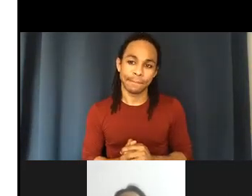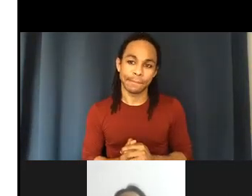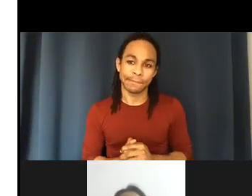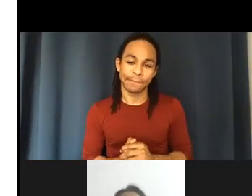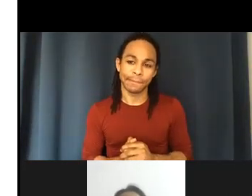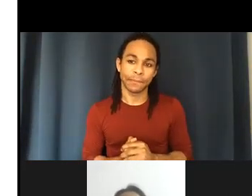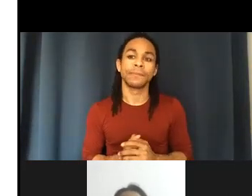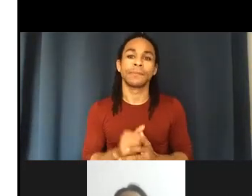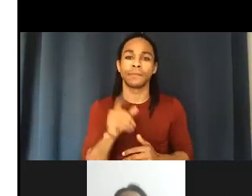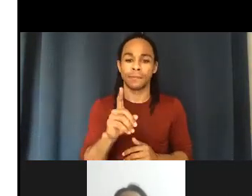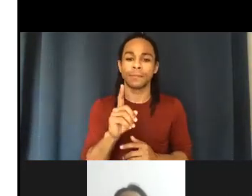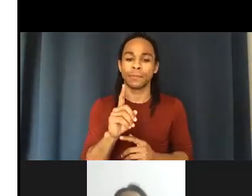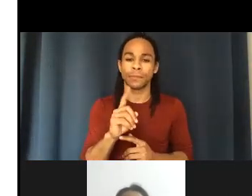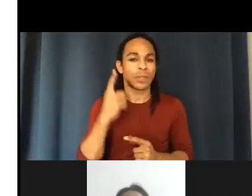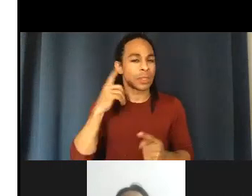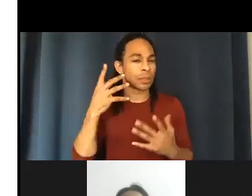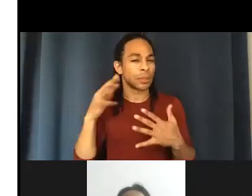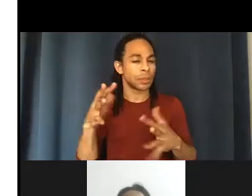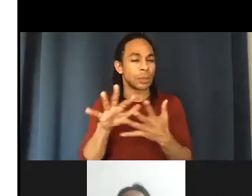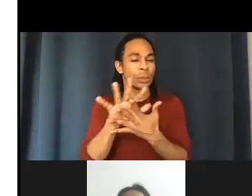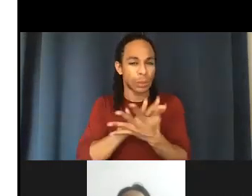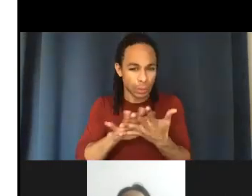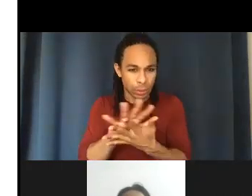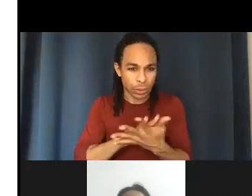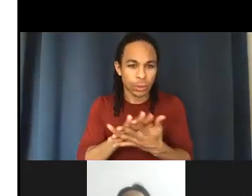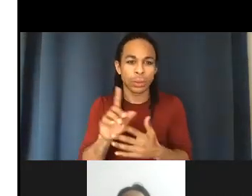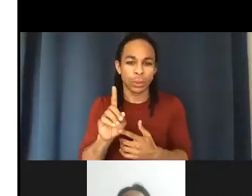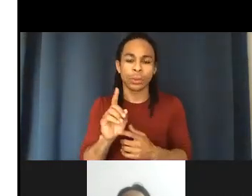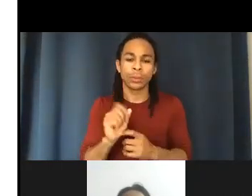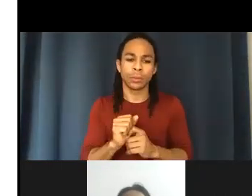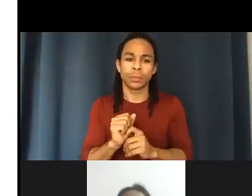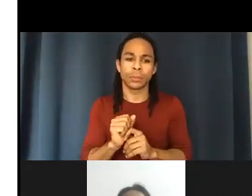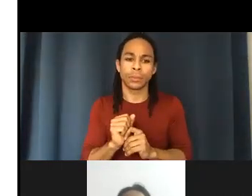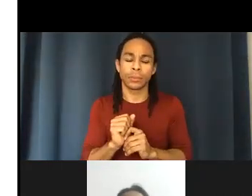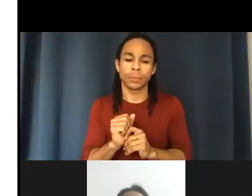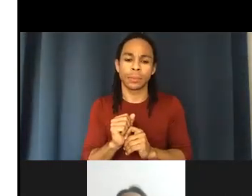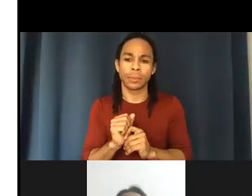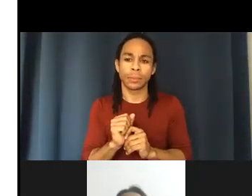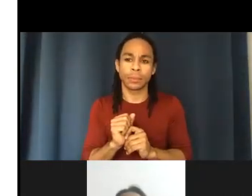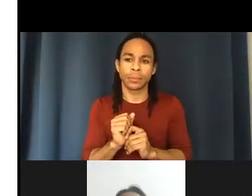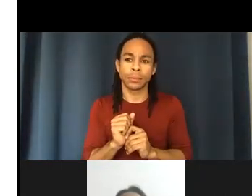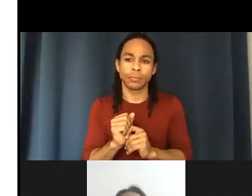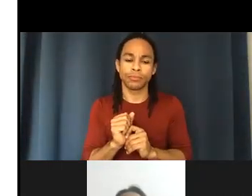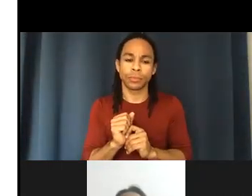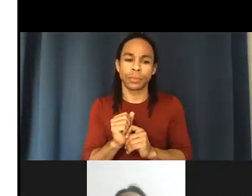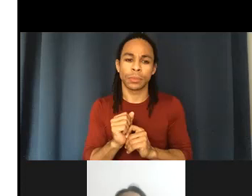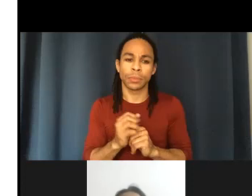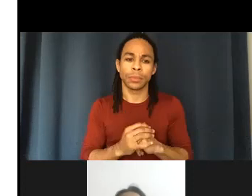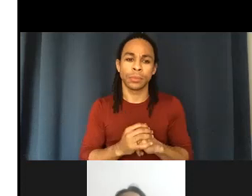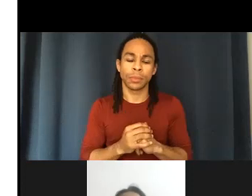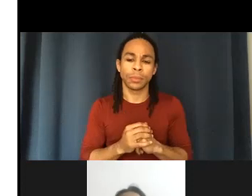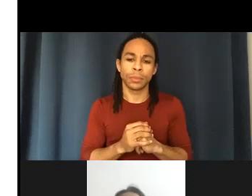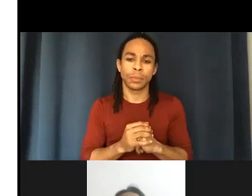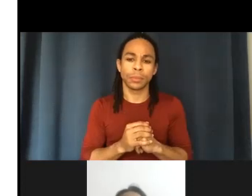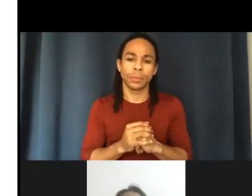this time, and it has, brought out that with sexual